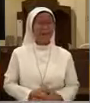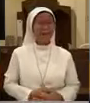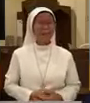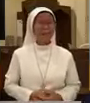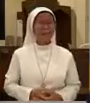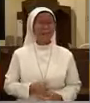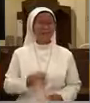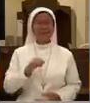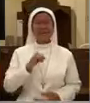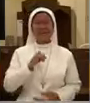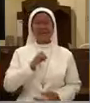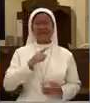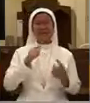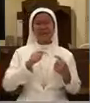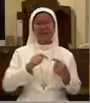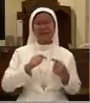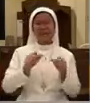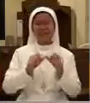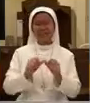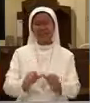I go now to the second point.